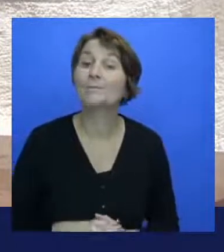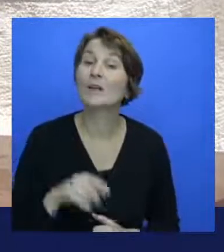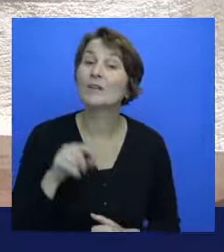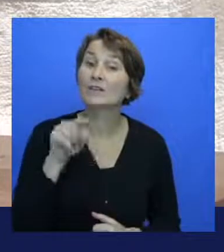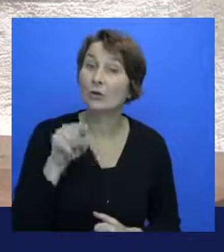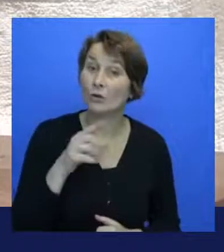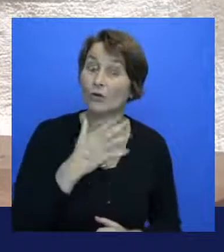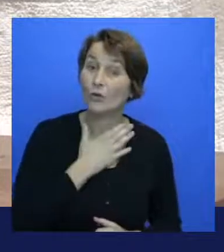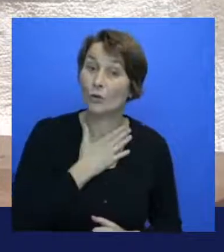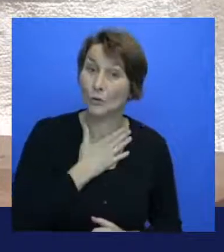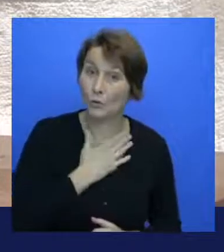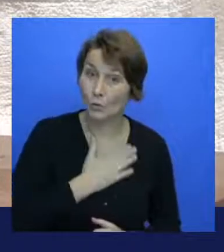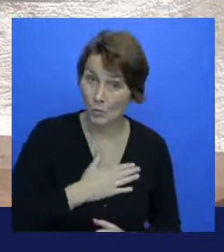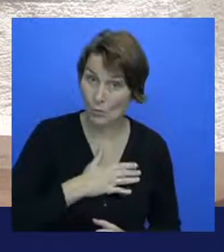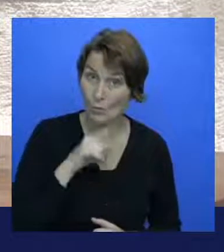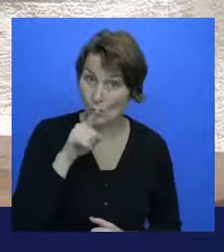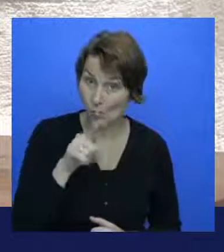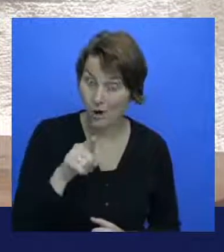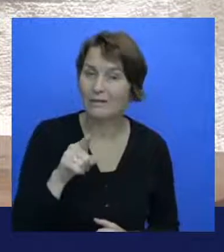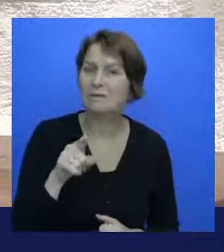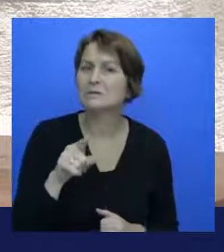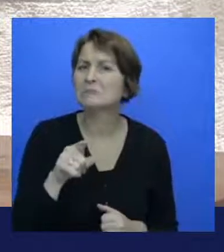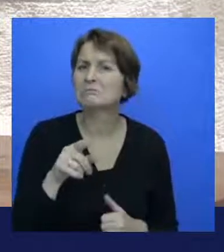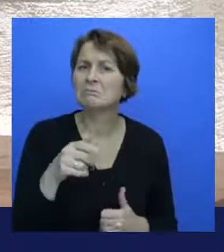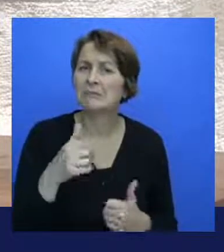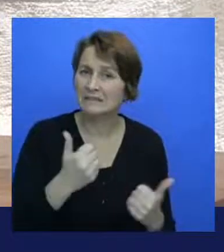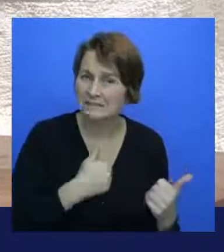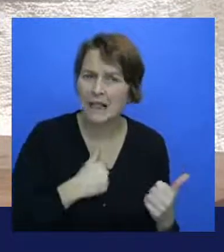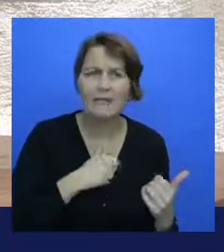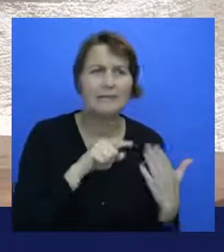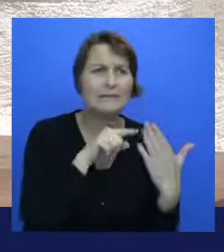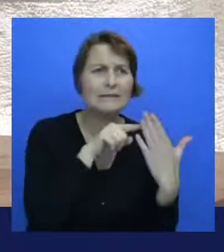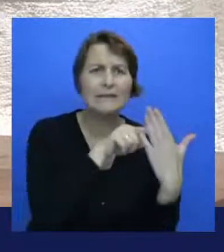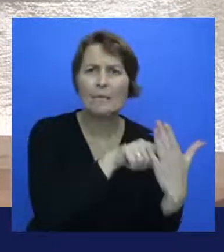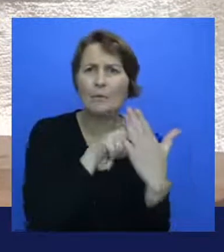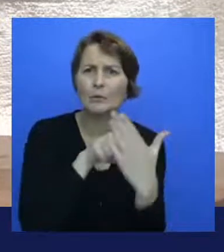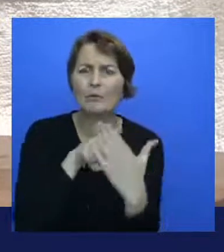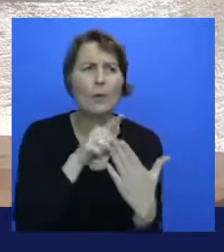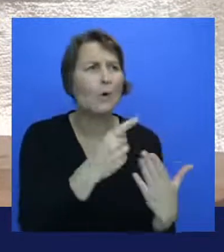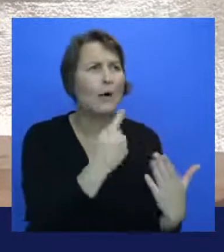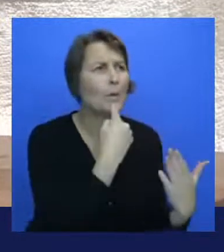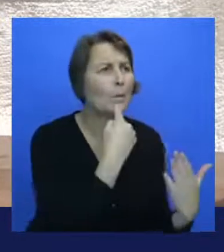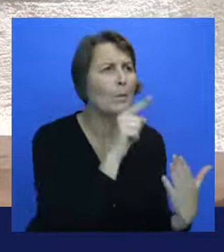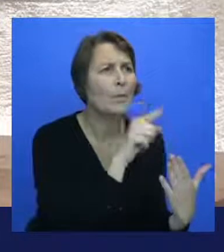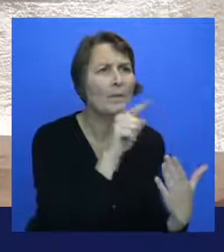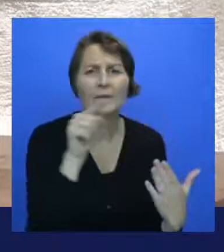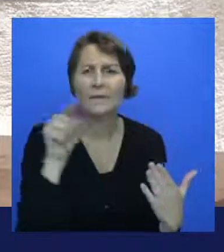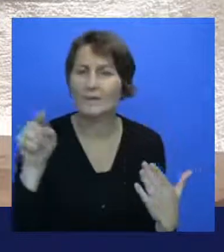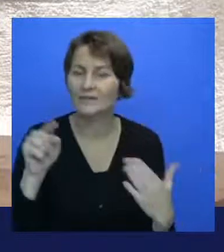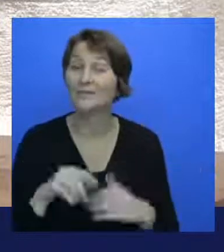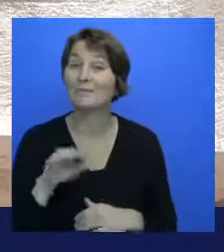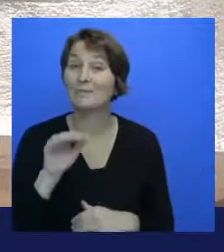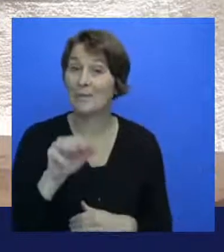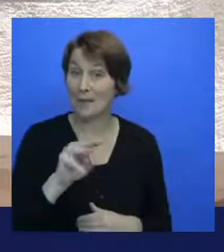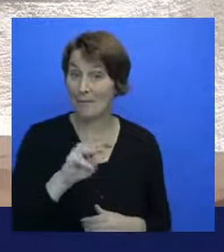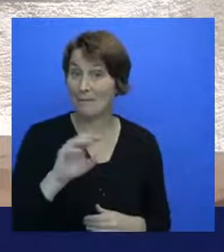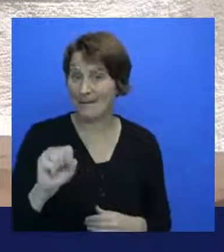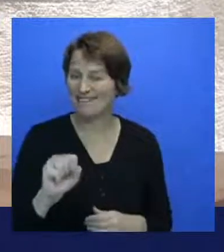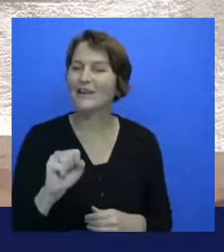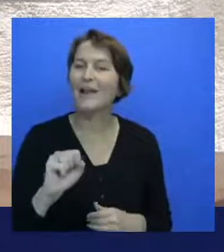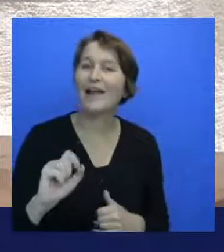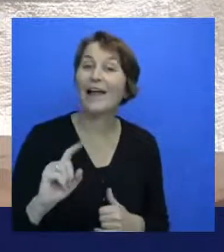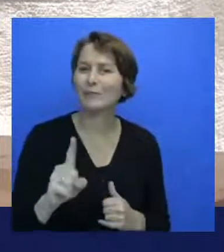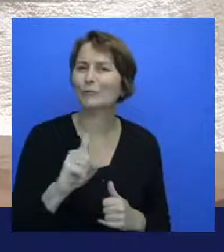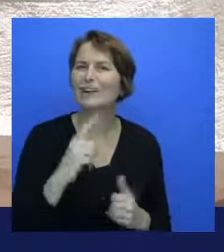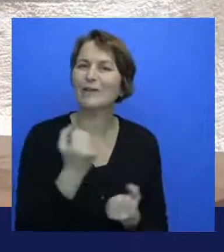of the demos and you need some Azure credits, Microsoft actually offers a free trial subscription on Azure that gives